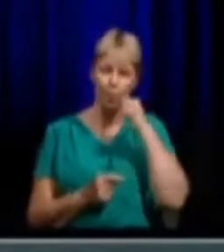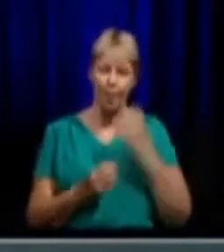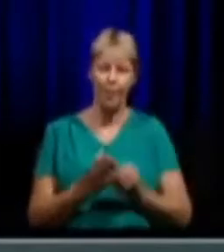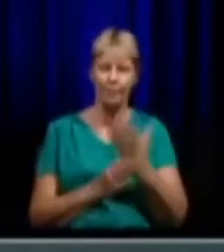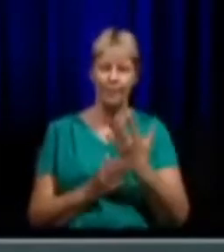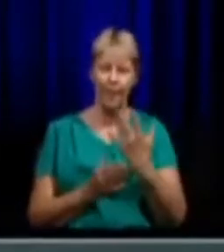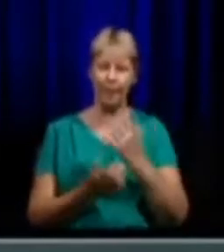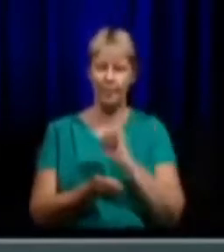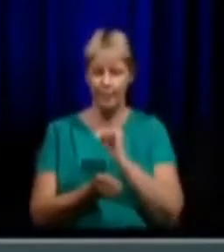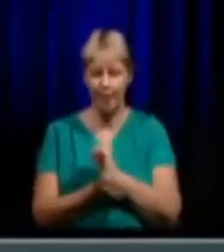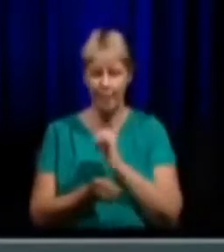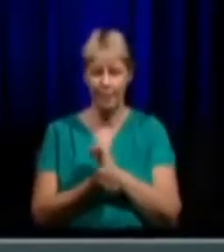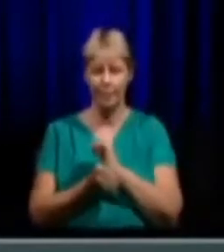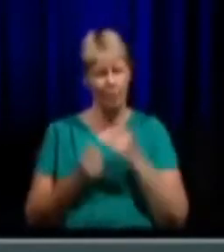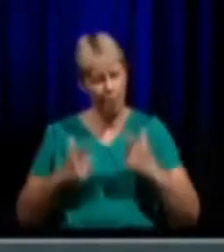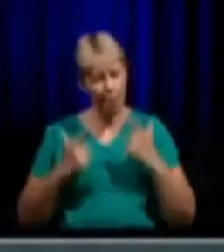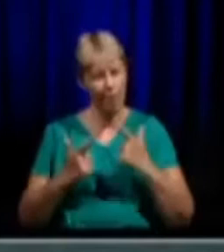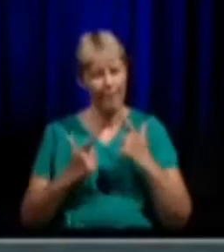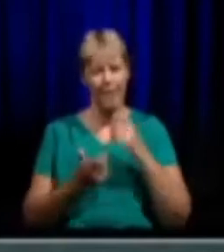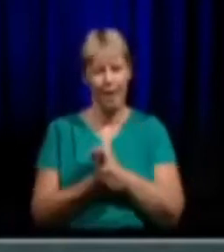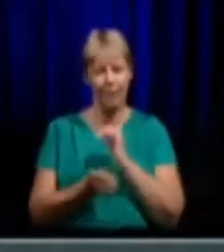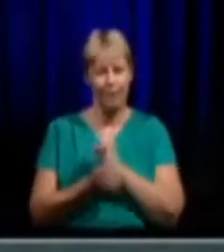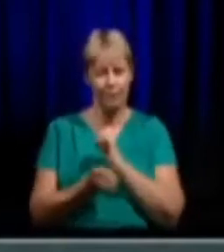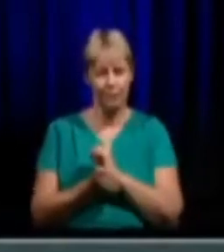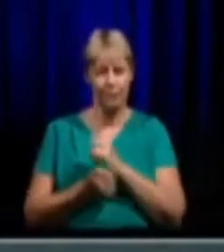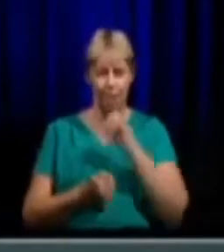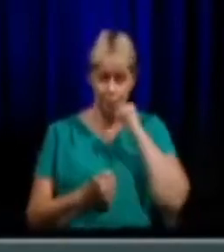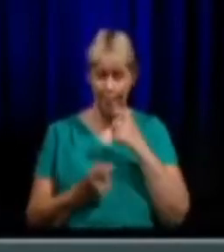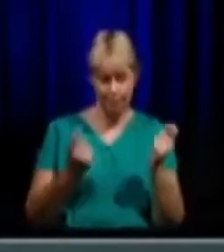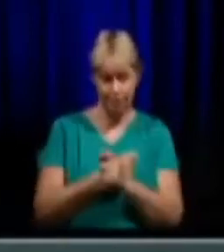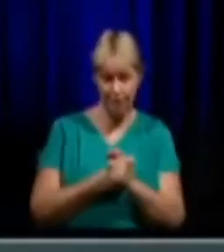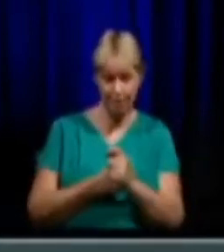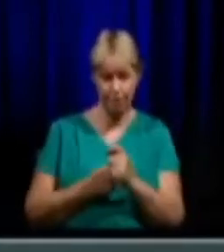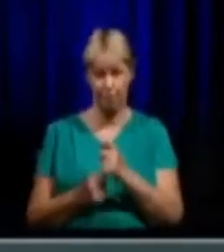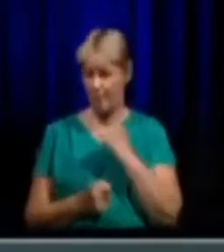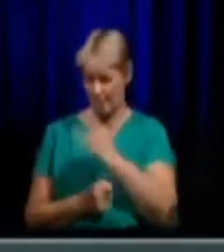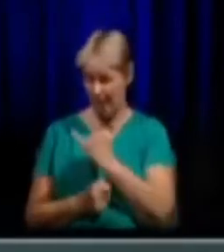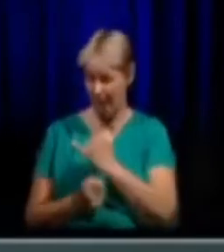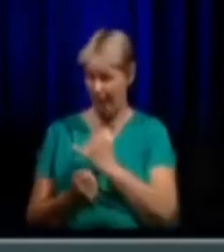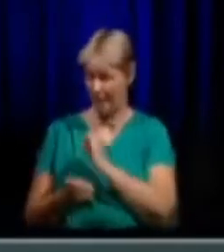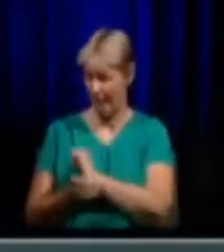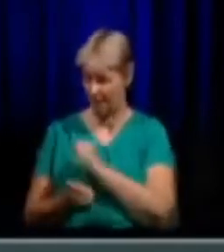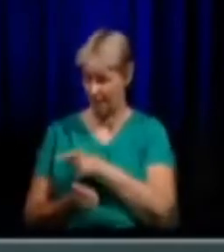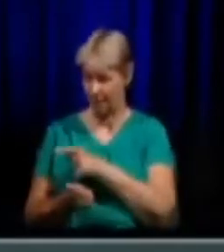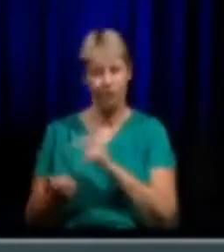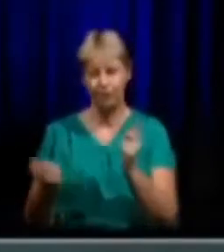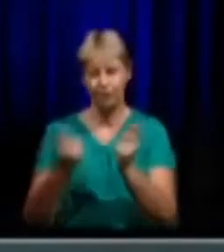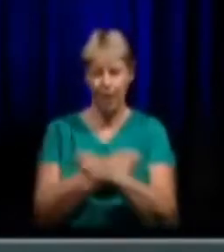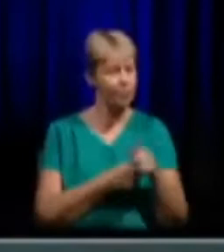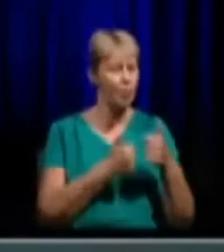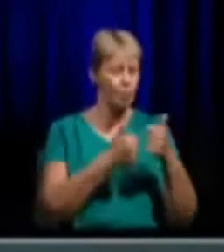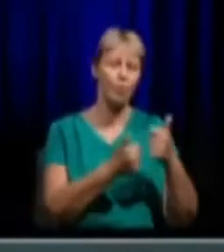a bundle of habits. Our goal is to help you replace some bad habits with good habits that will help you grow in